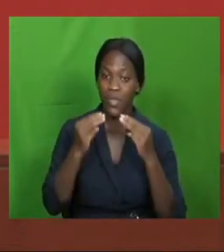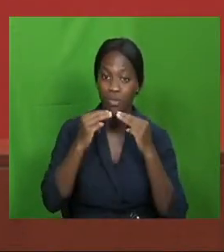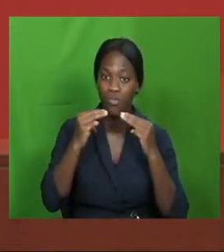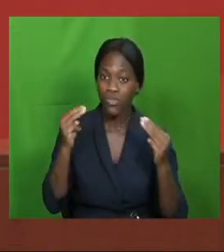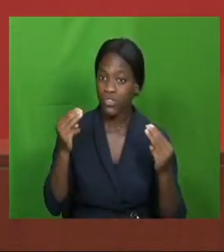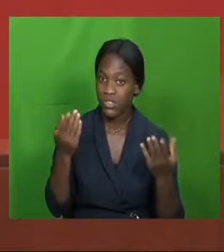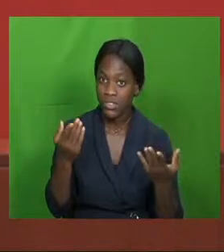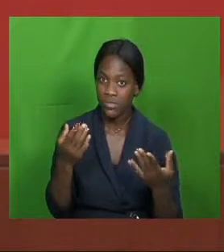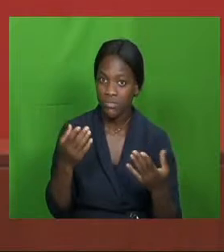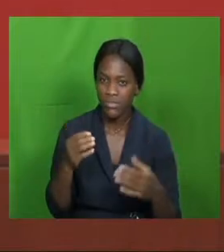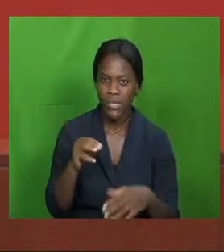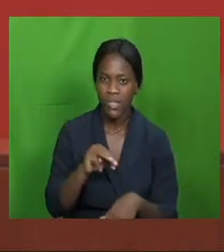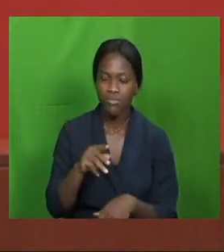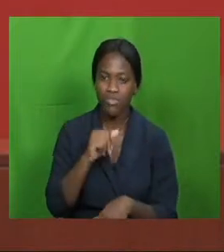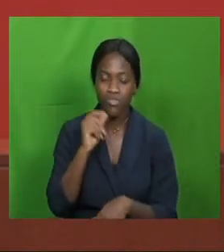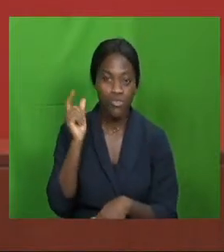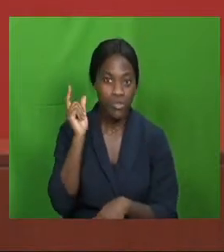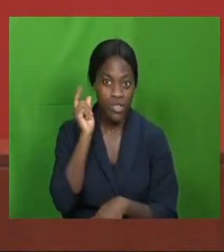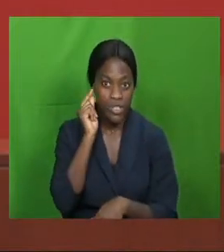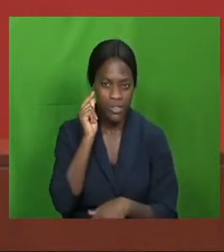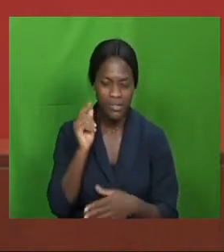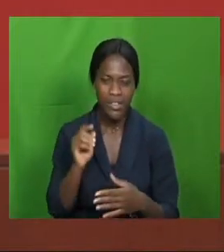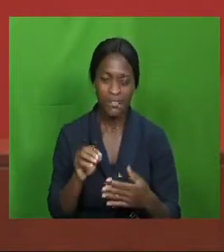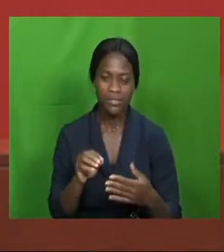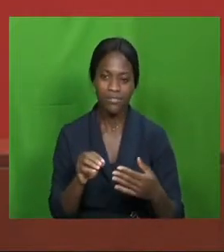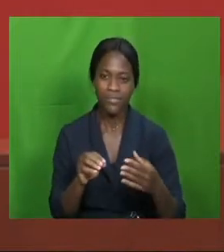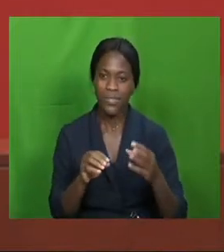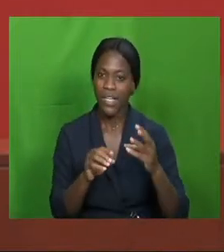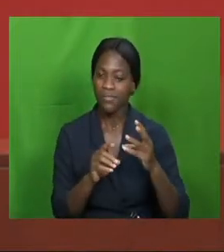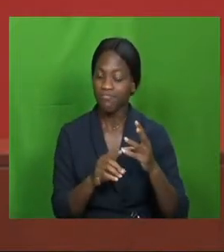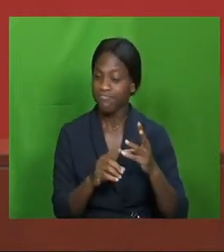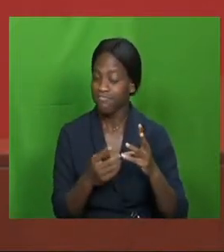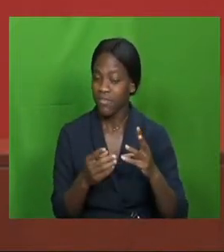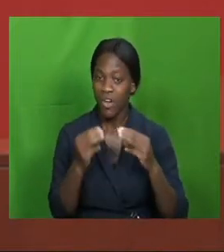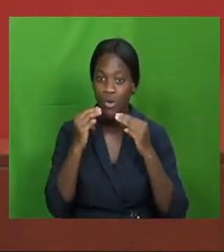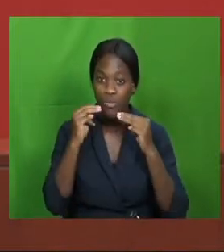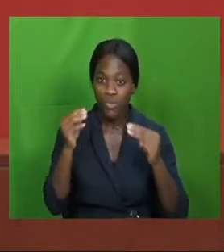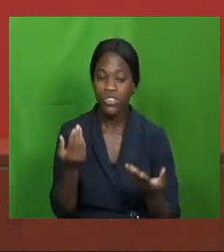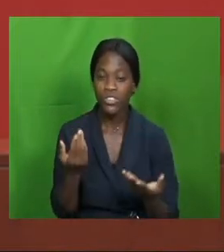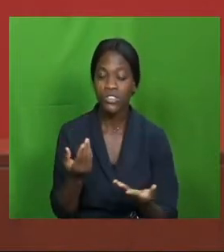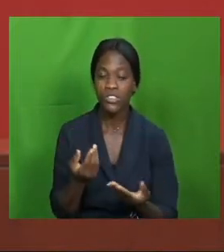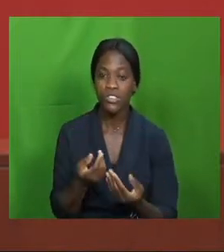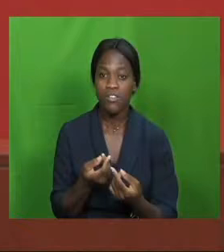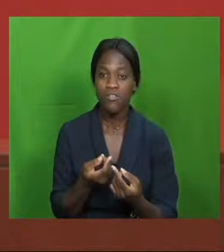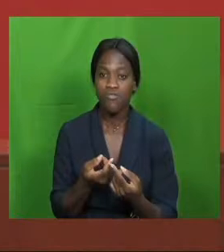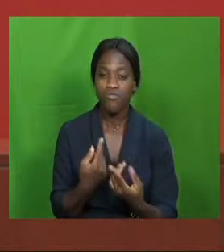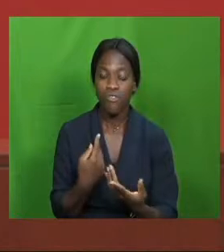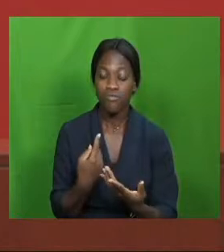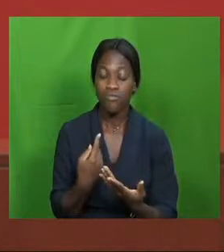heard. F, a motion for the reference of a bill to a committee.